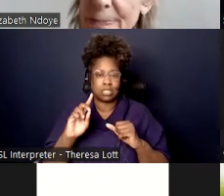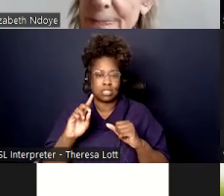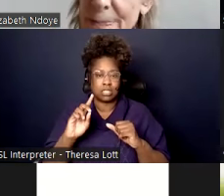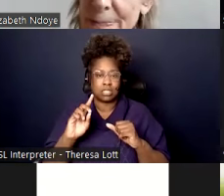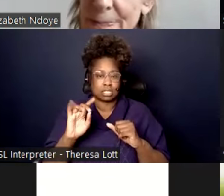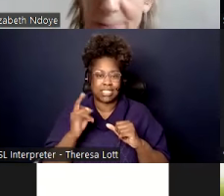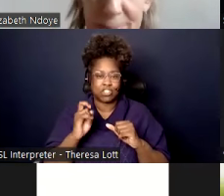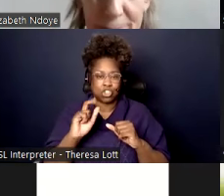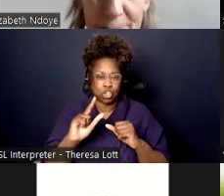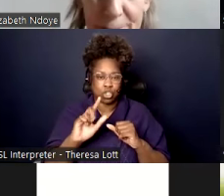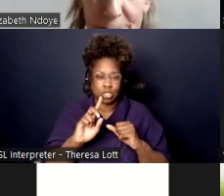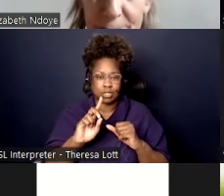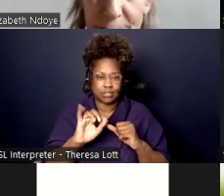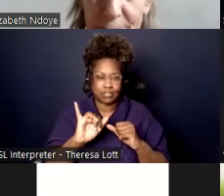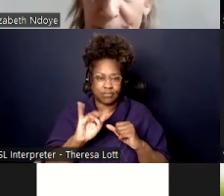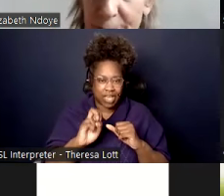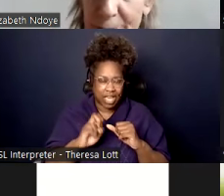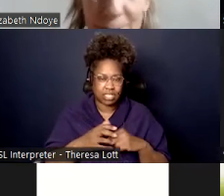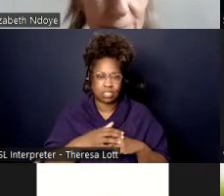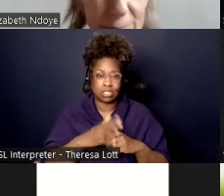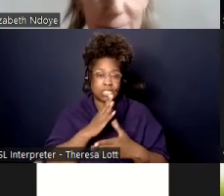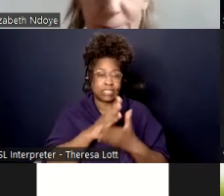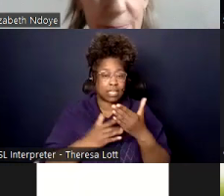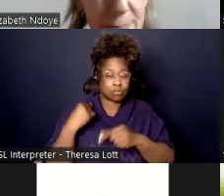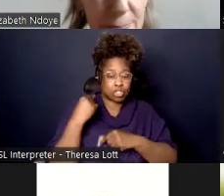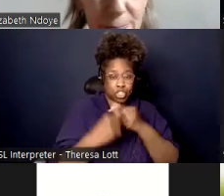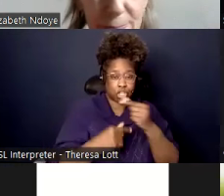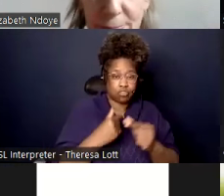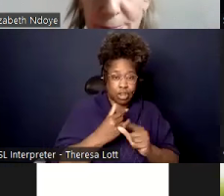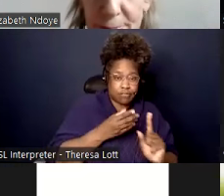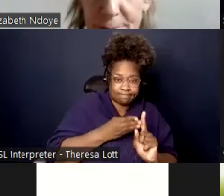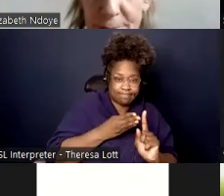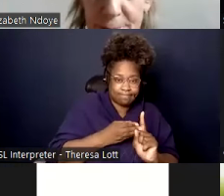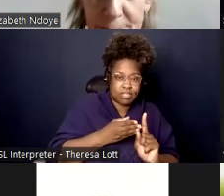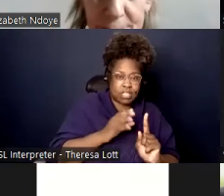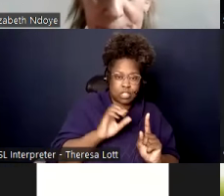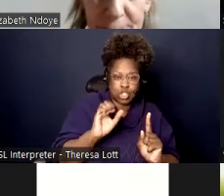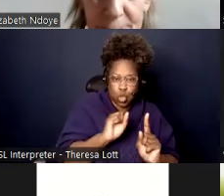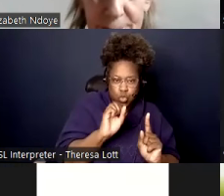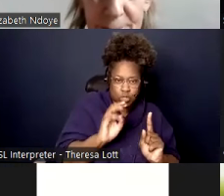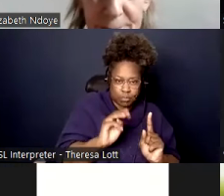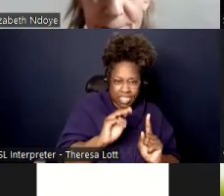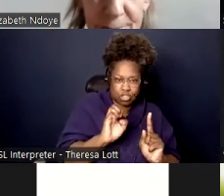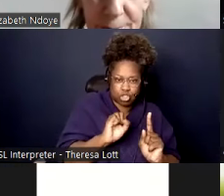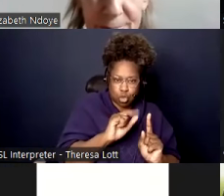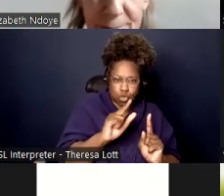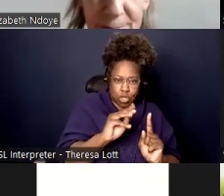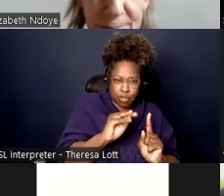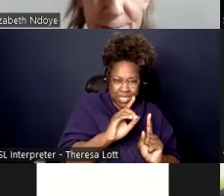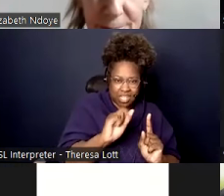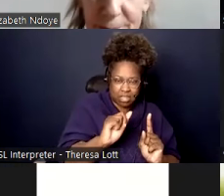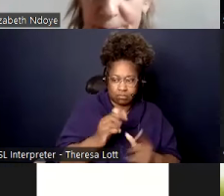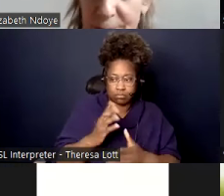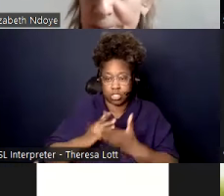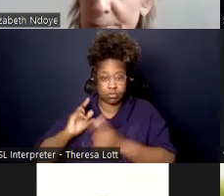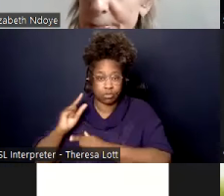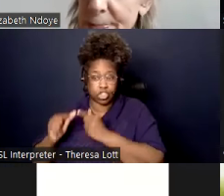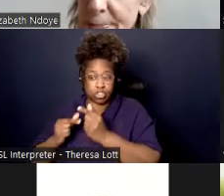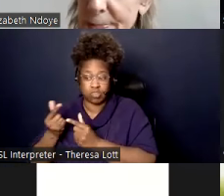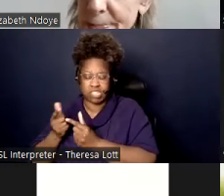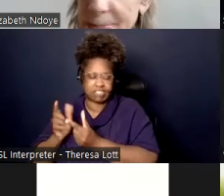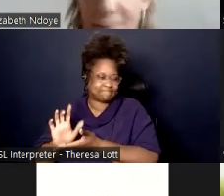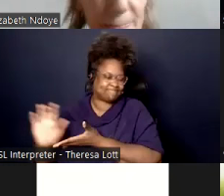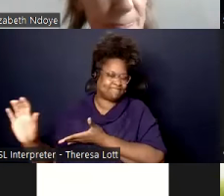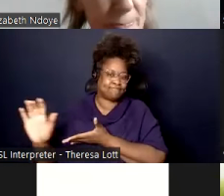media among some generations and not others, between language, justice, and access issues, One of the pieces that's been